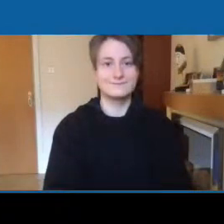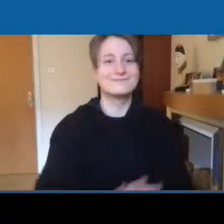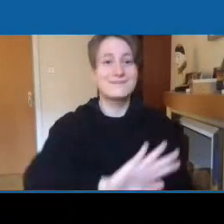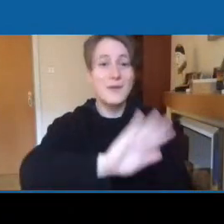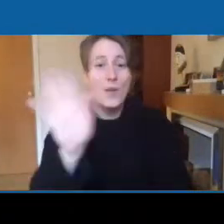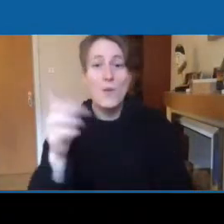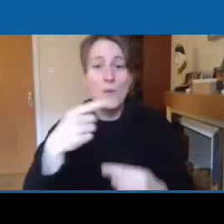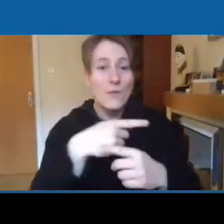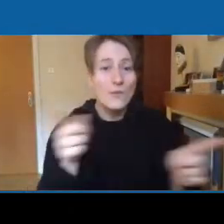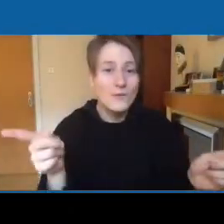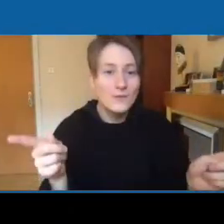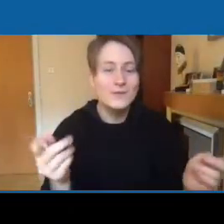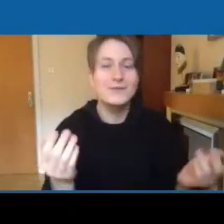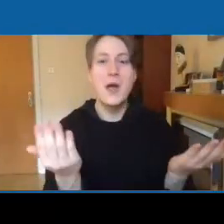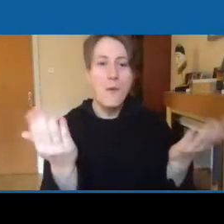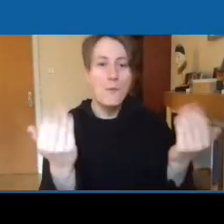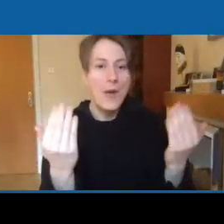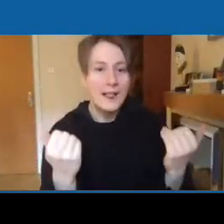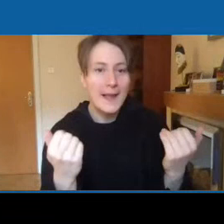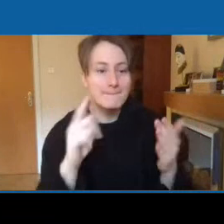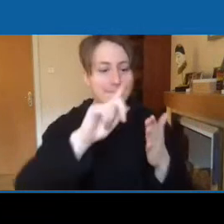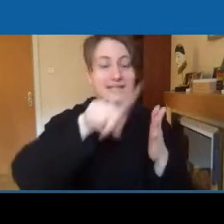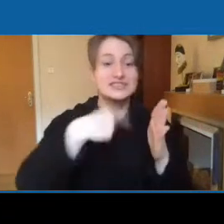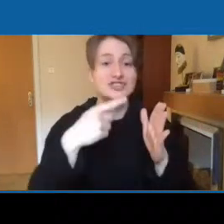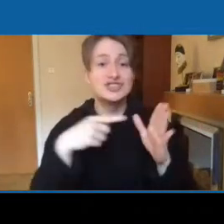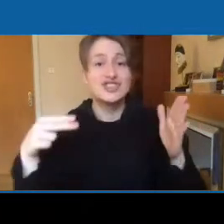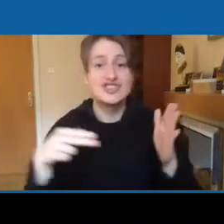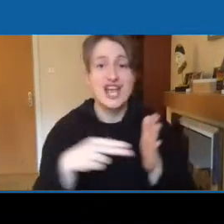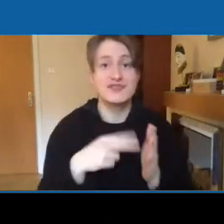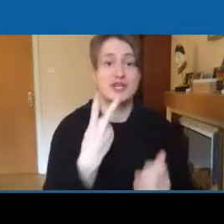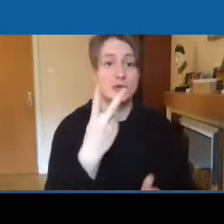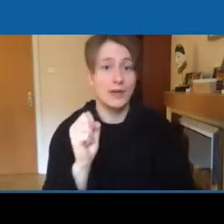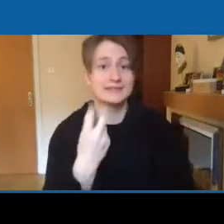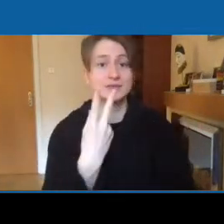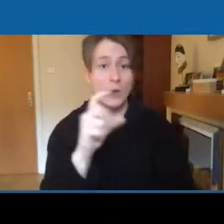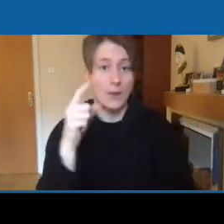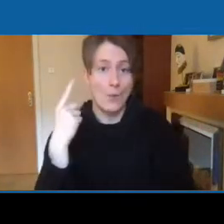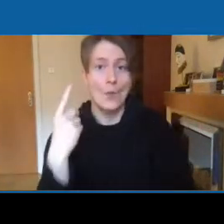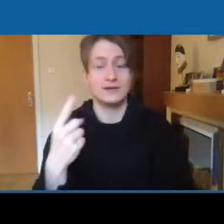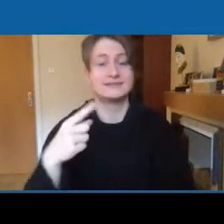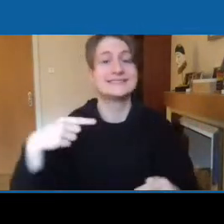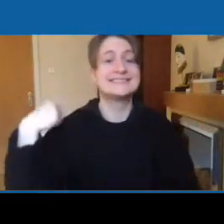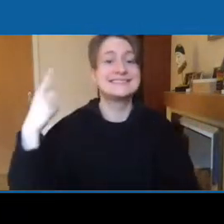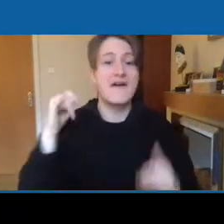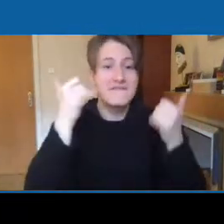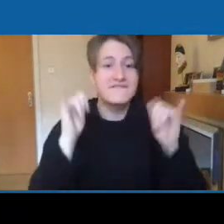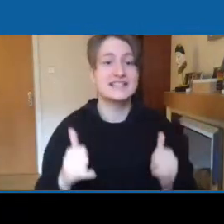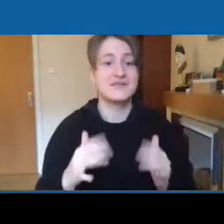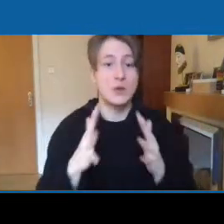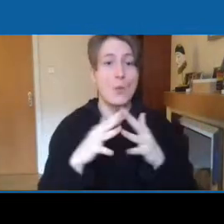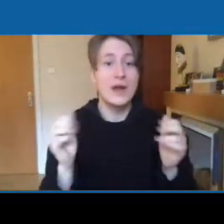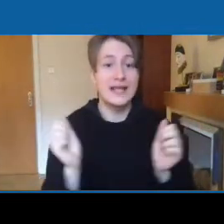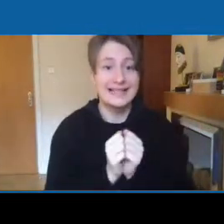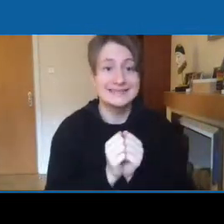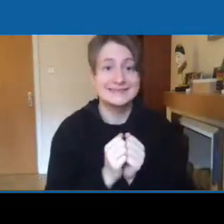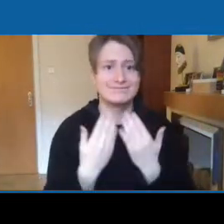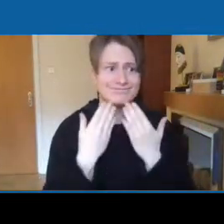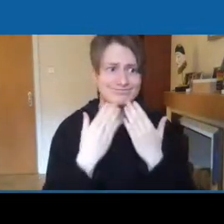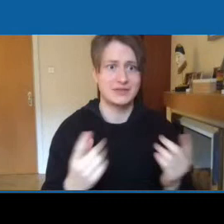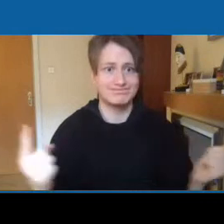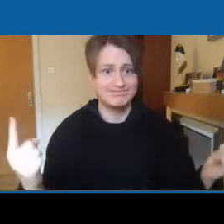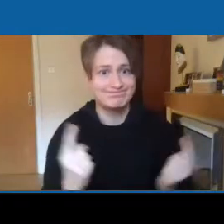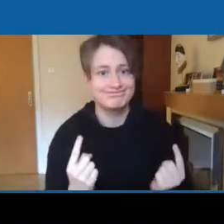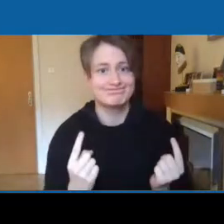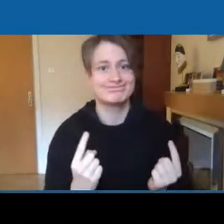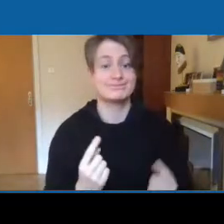Hello, everyone, and welcome to the January 21 Sound Festival weekend. Thank you so much for tuning in. We've got 4